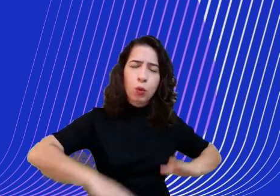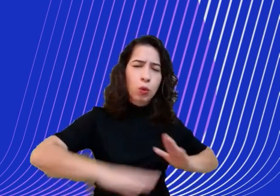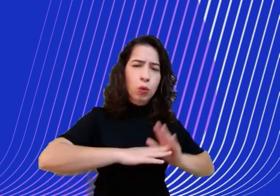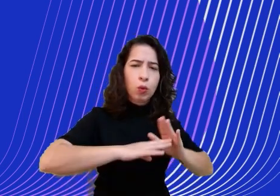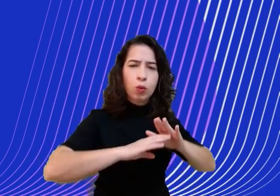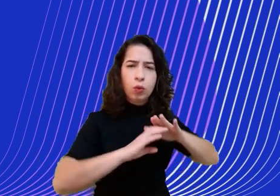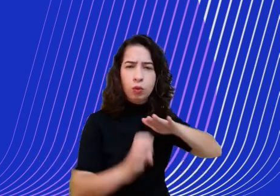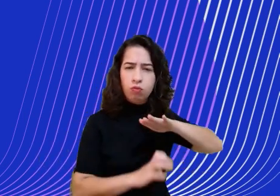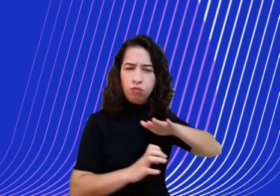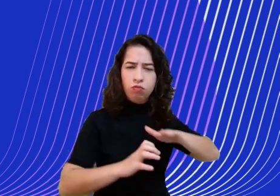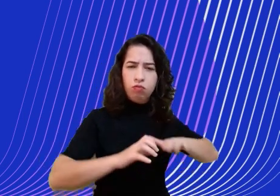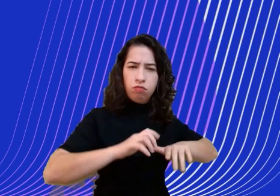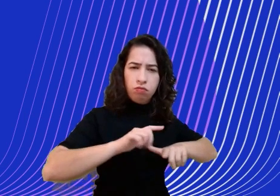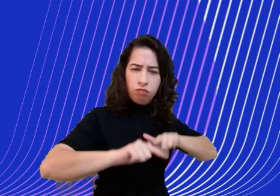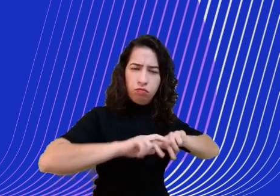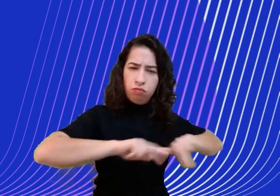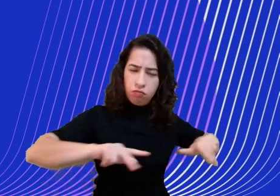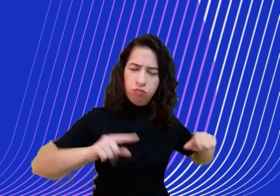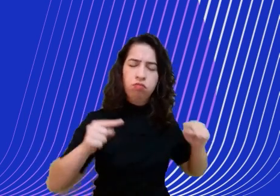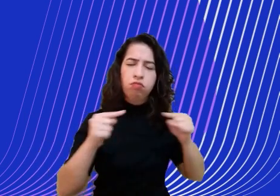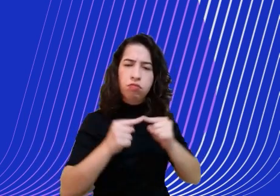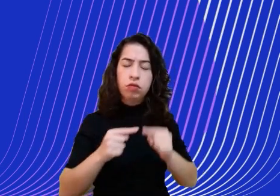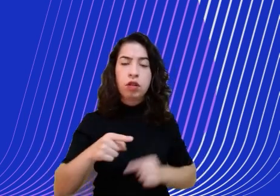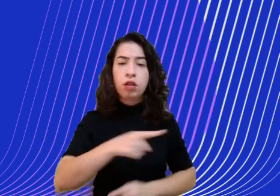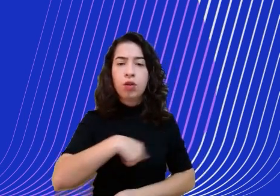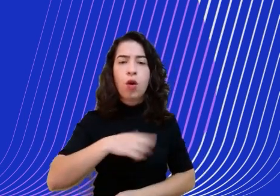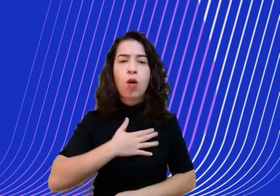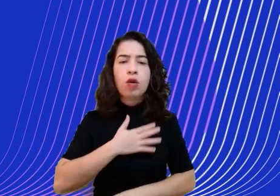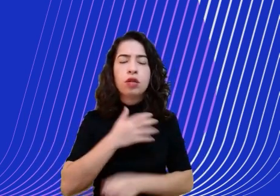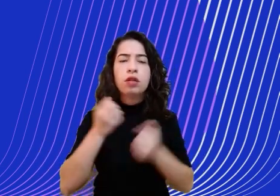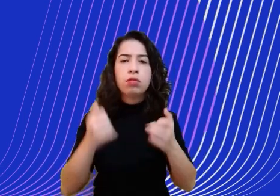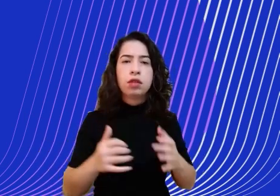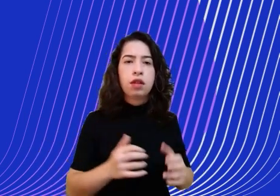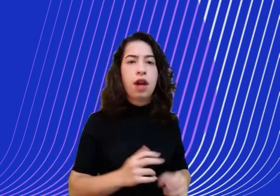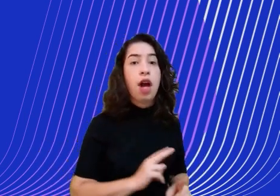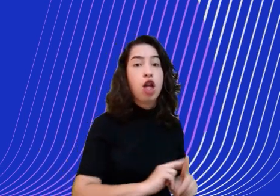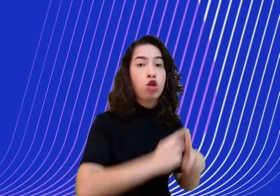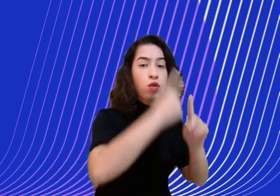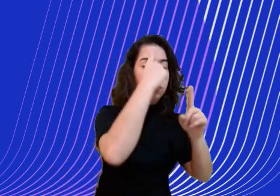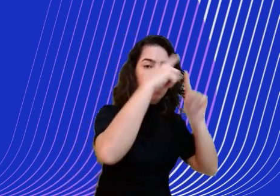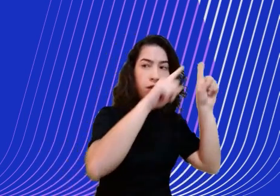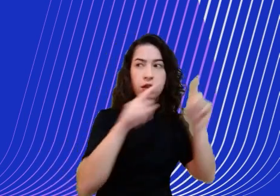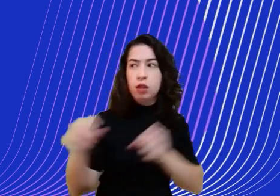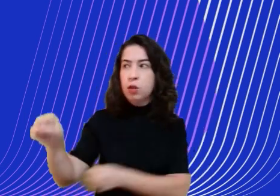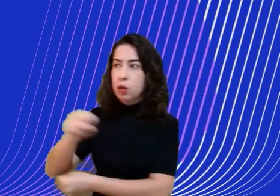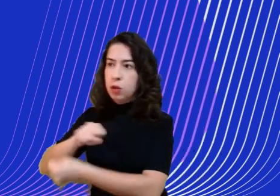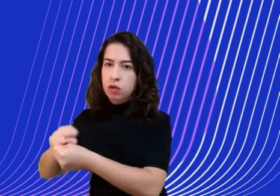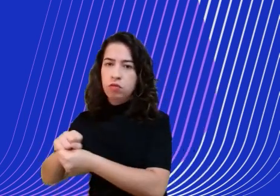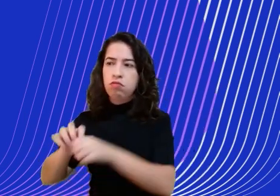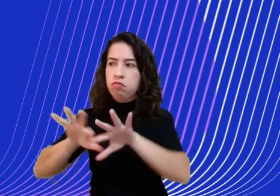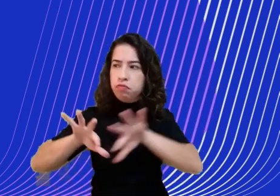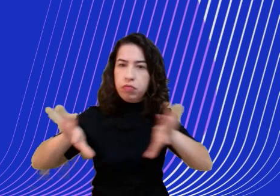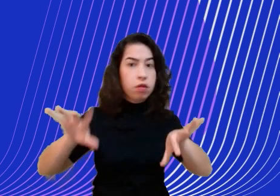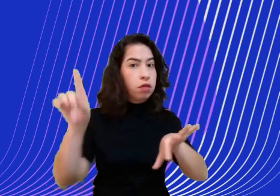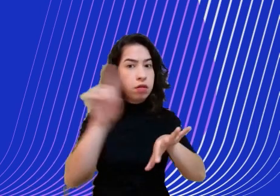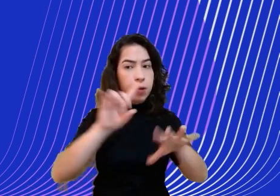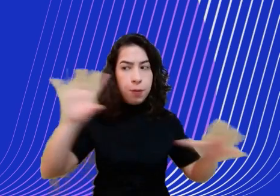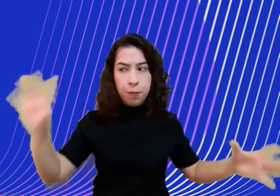like to say that's not just innovation on one side and sustainability on the other. It is innovability.